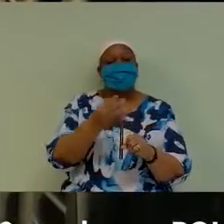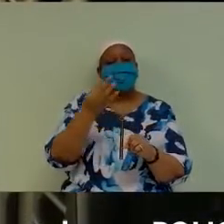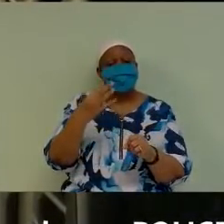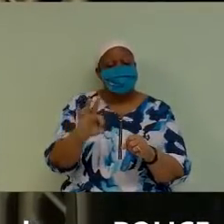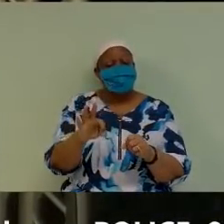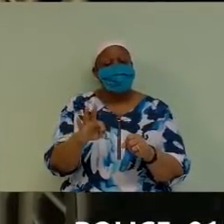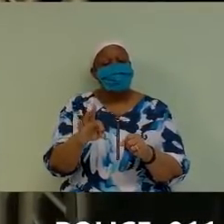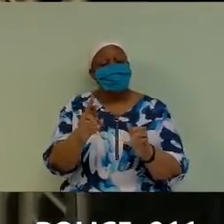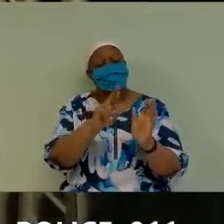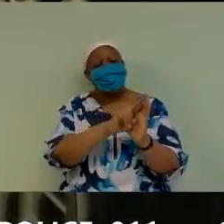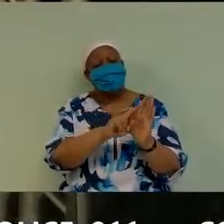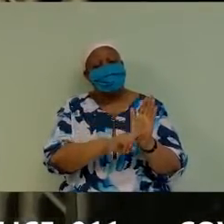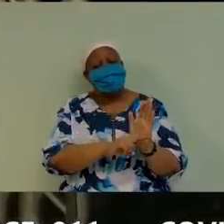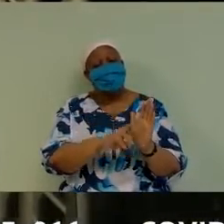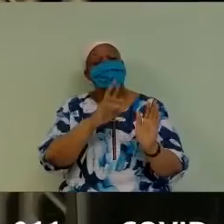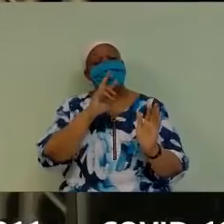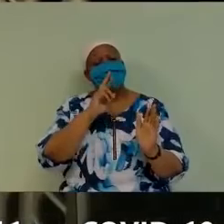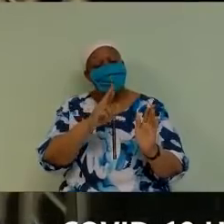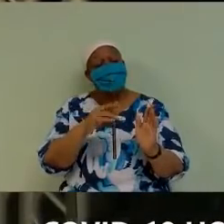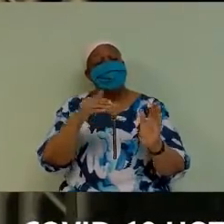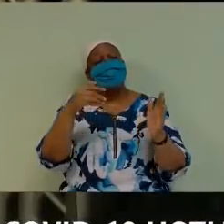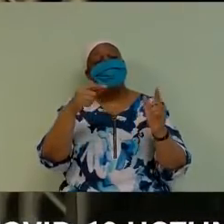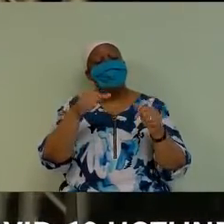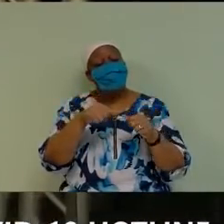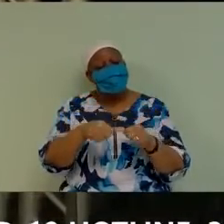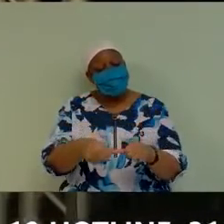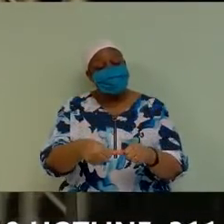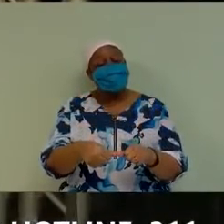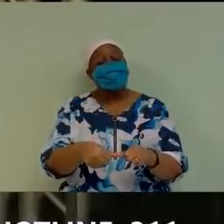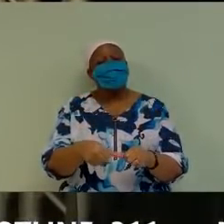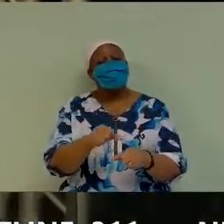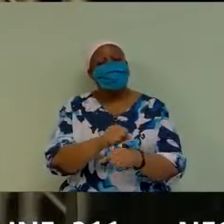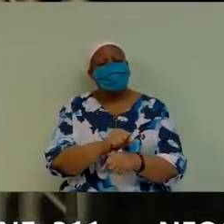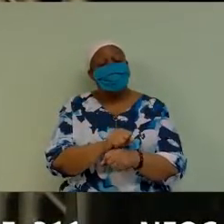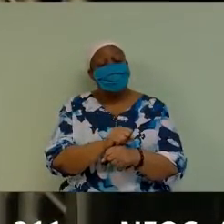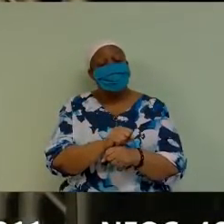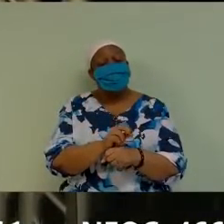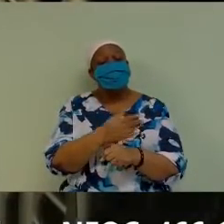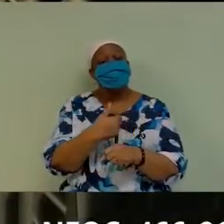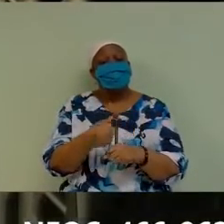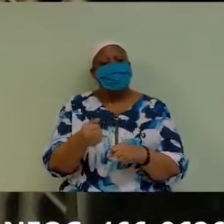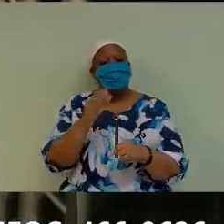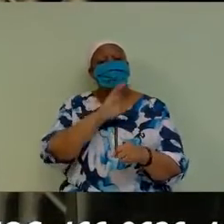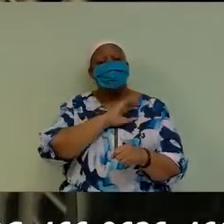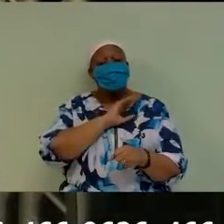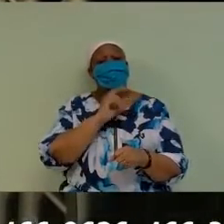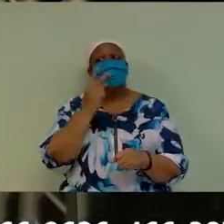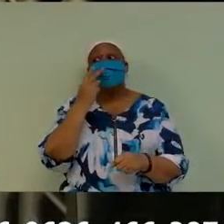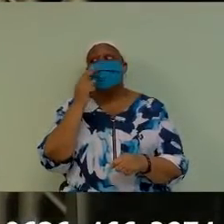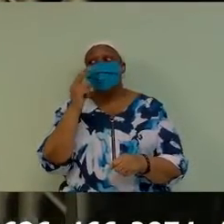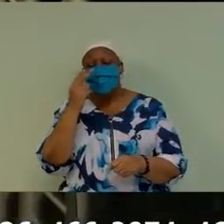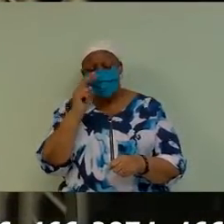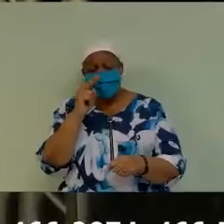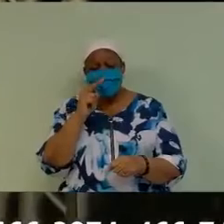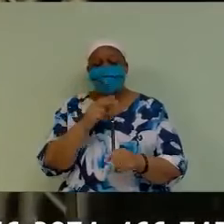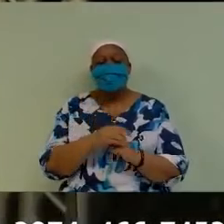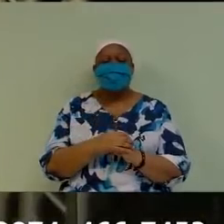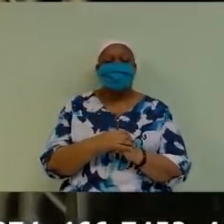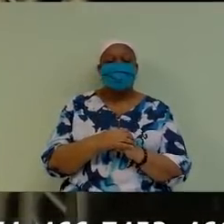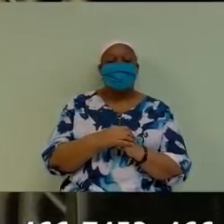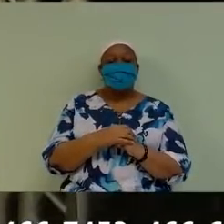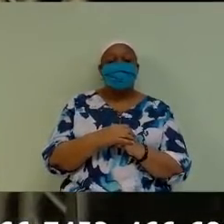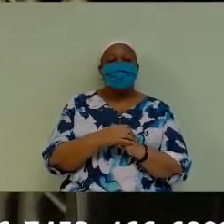COVID-19 regulations are still in effect and is being enforced by the police. Retail